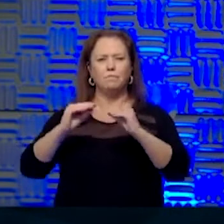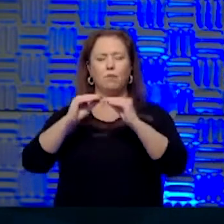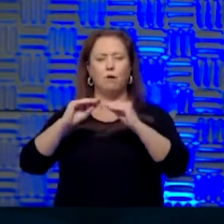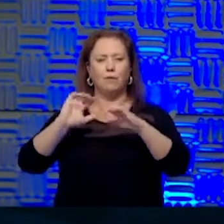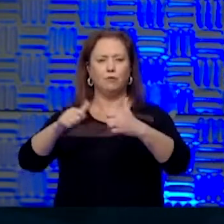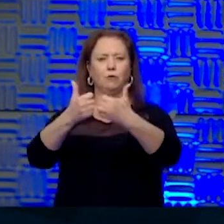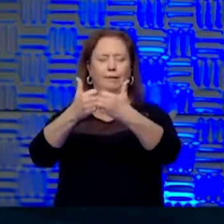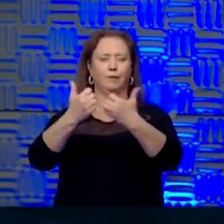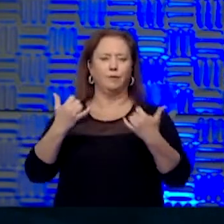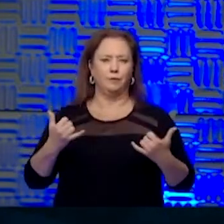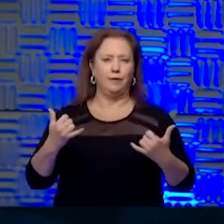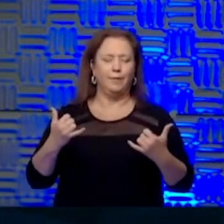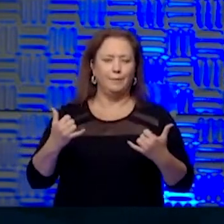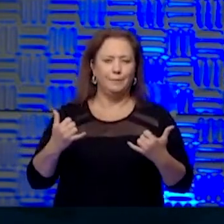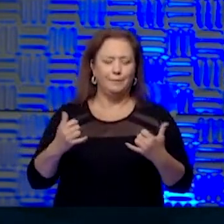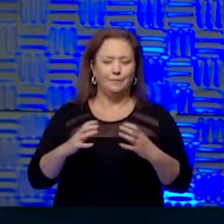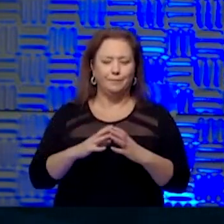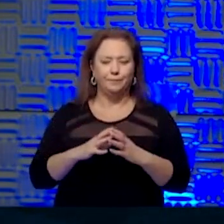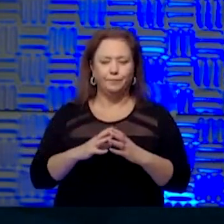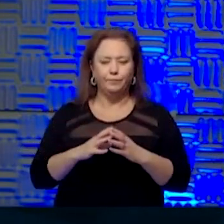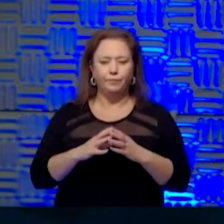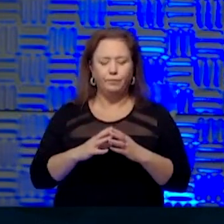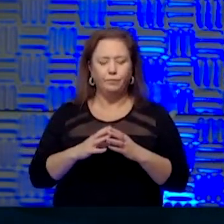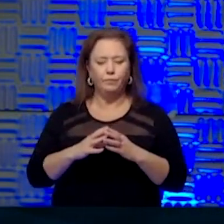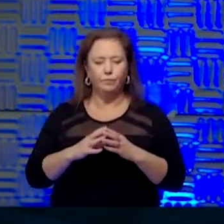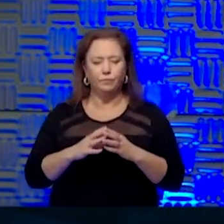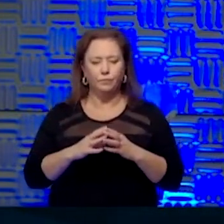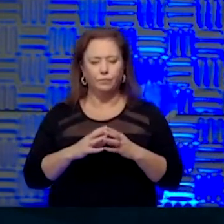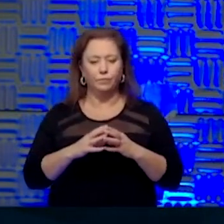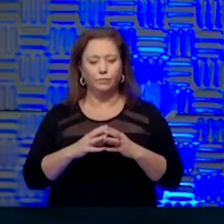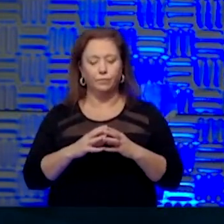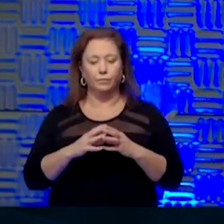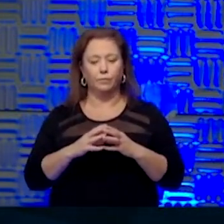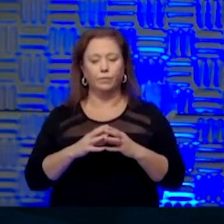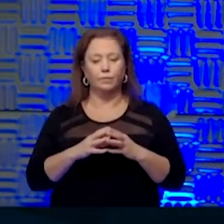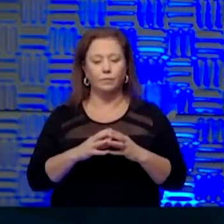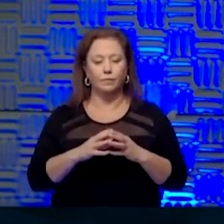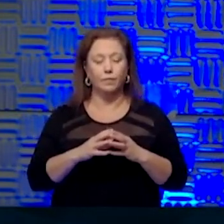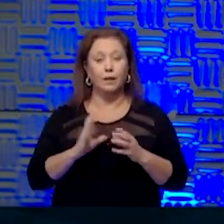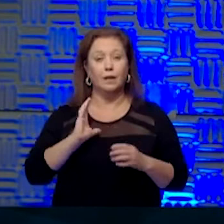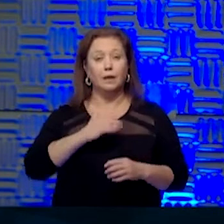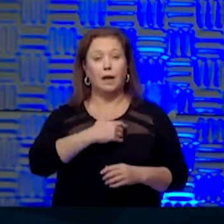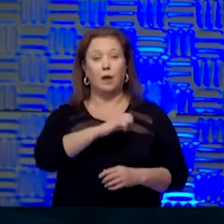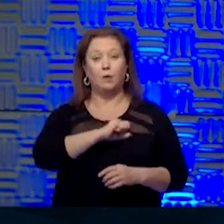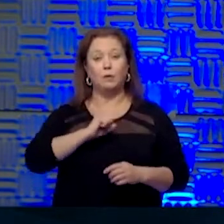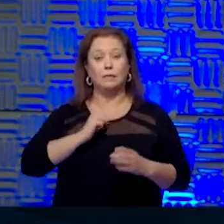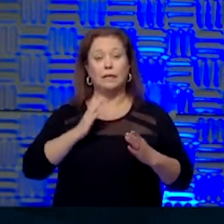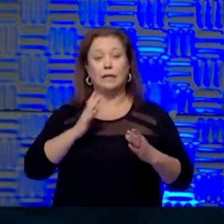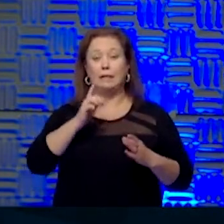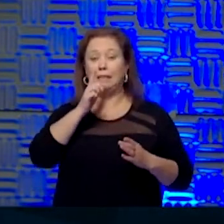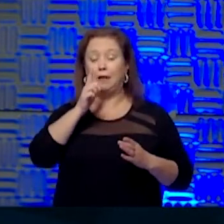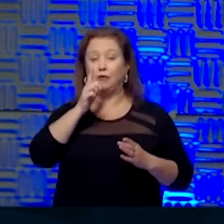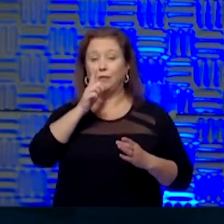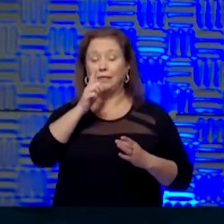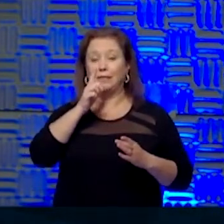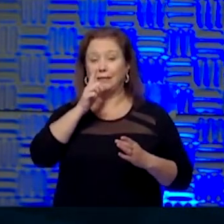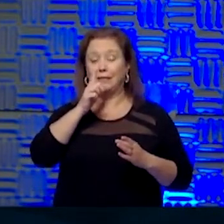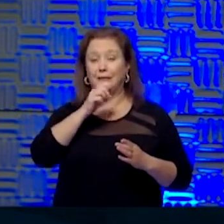to have. And our Senate lunches, many have been